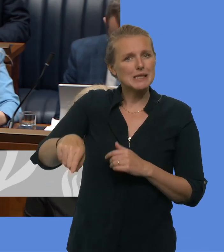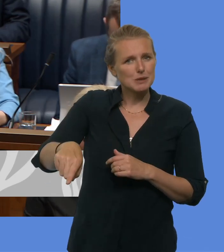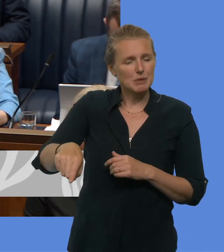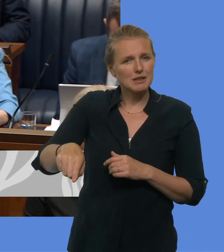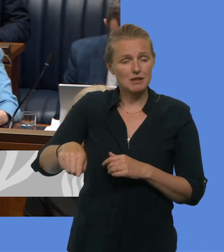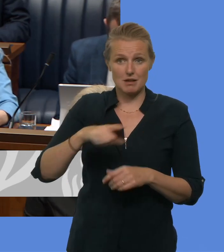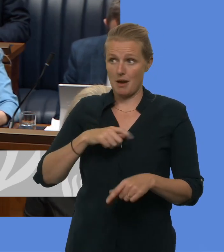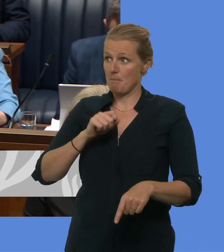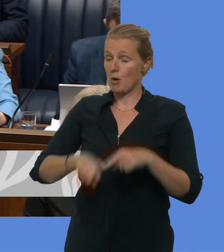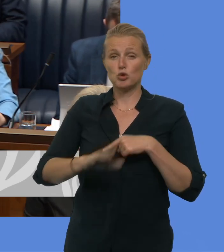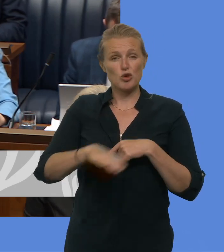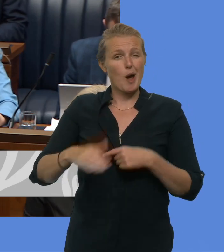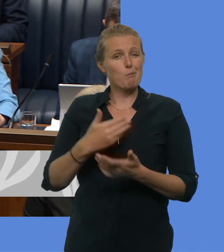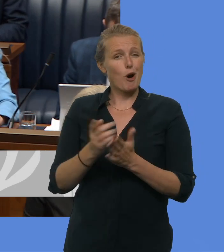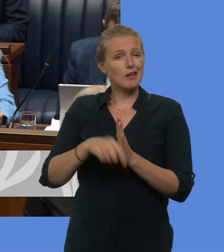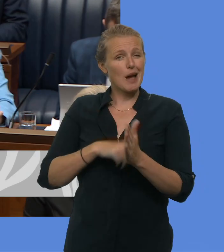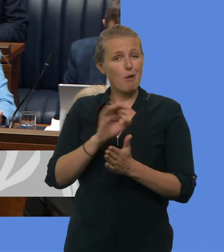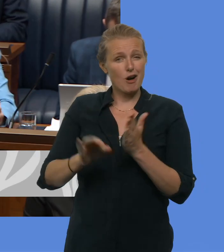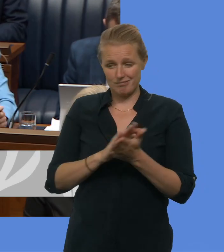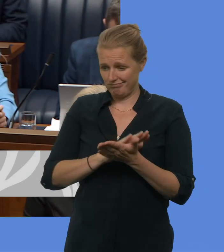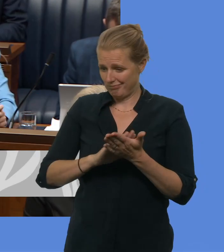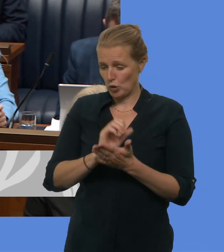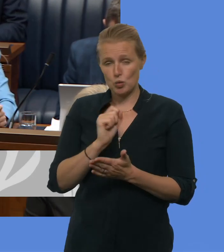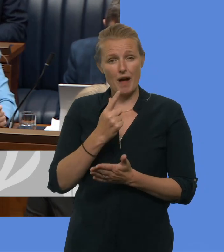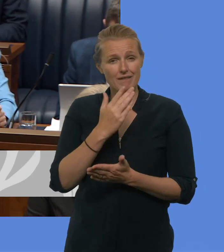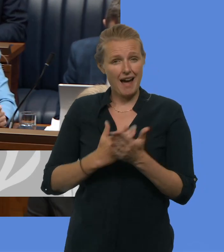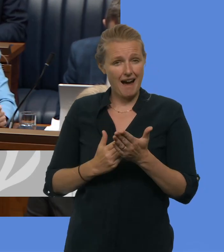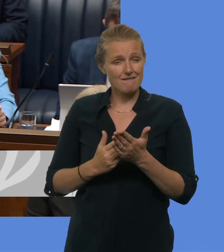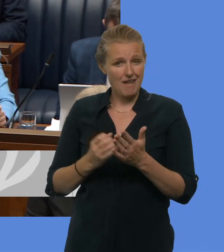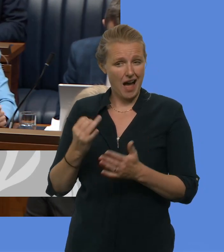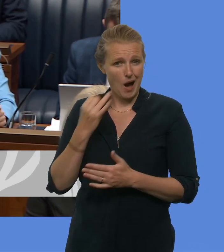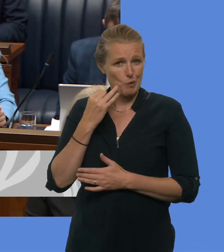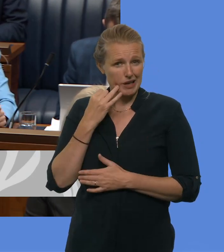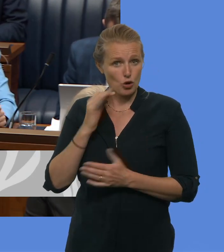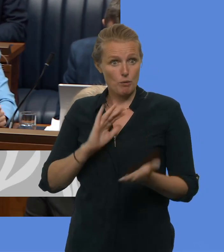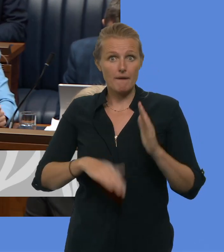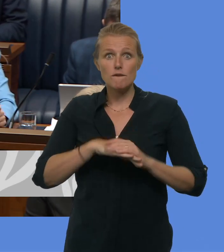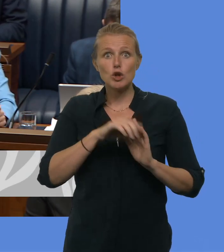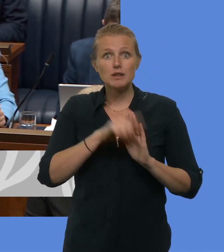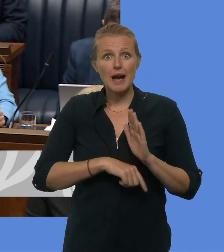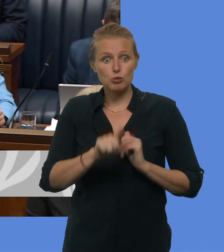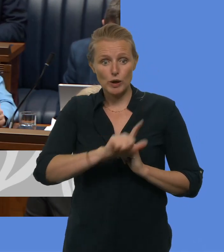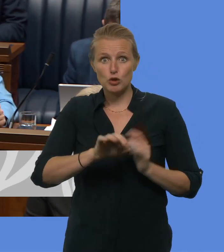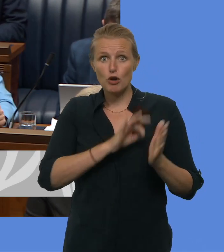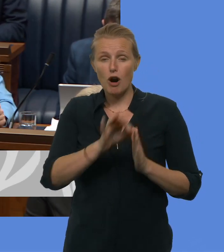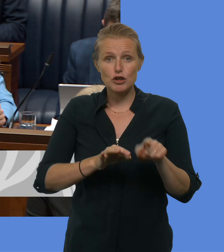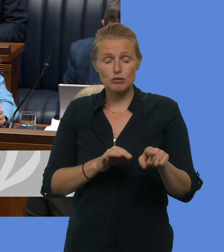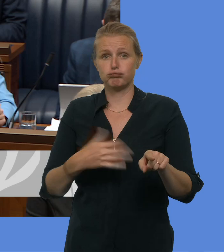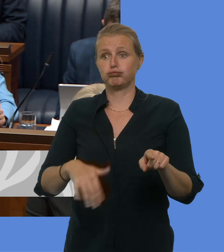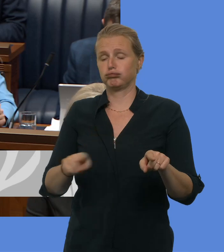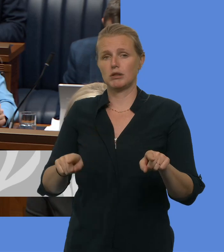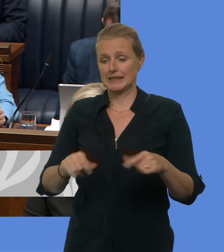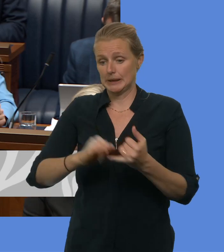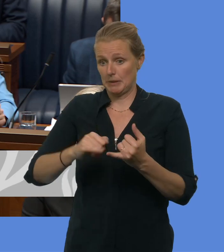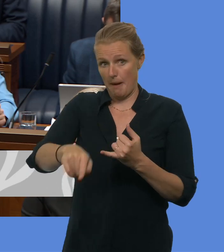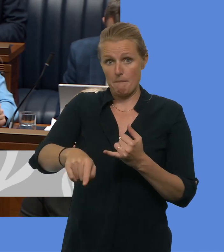of children were getting part-time hours at 12.5 per week funded, compared to a full-time place of 22.5 hours. From